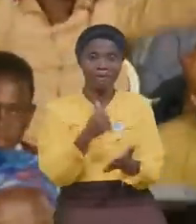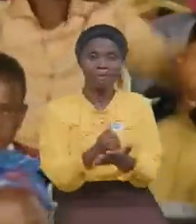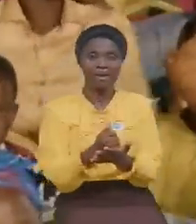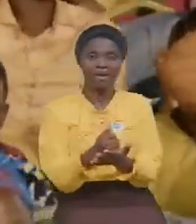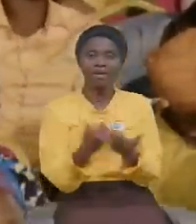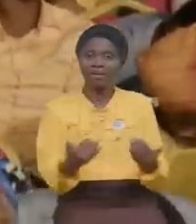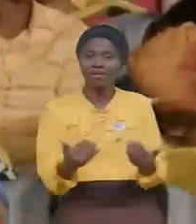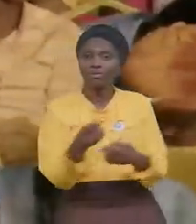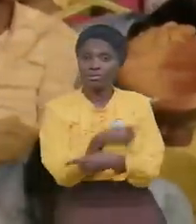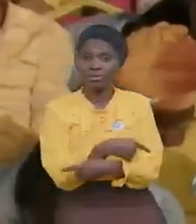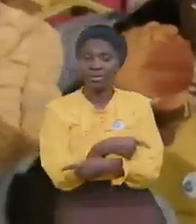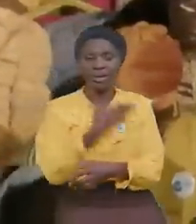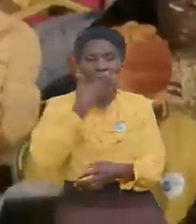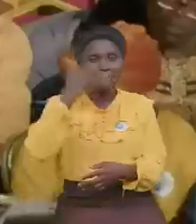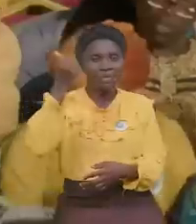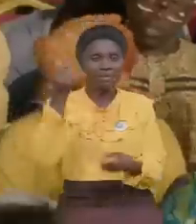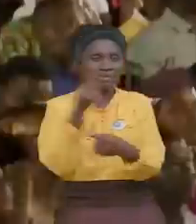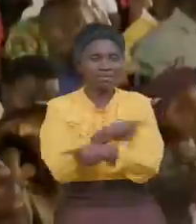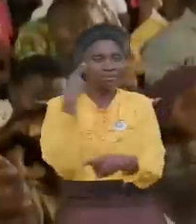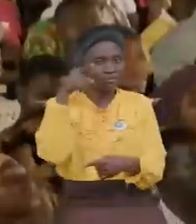Today, the best day for you.